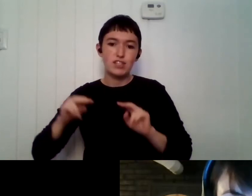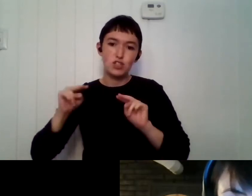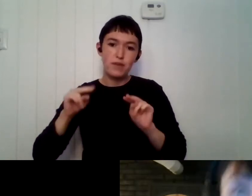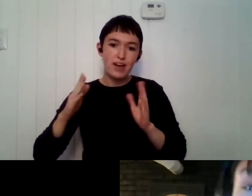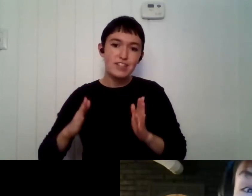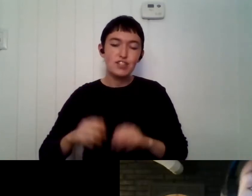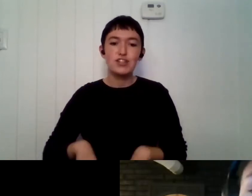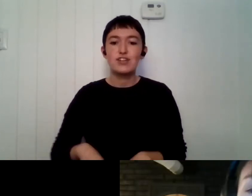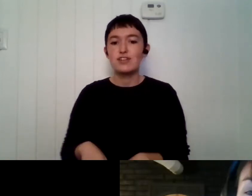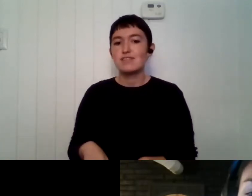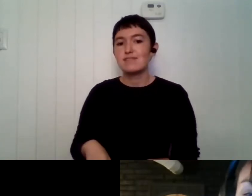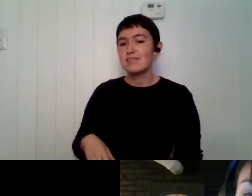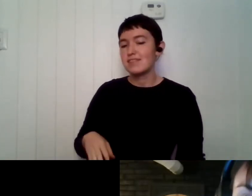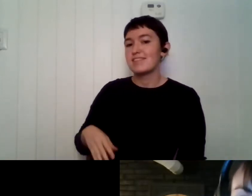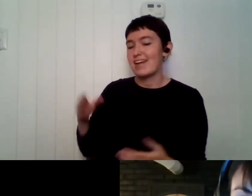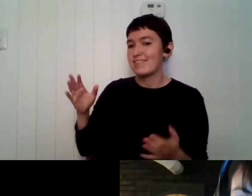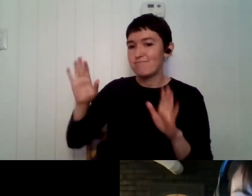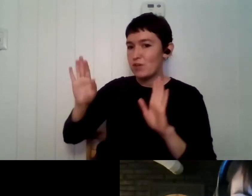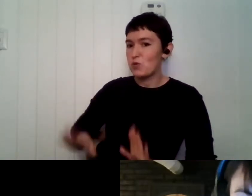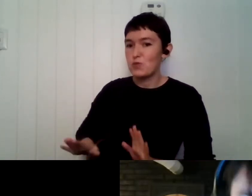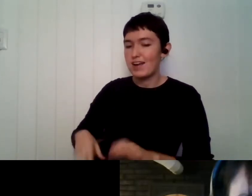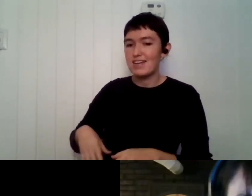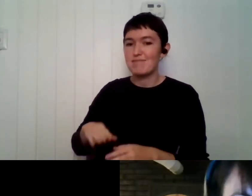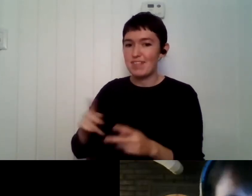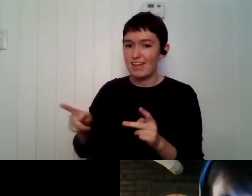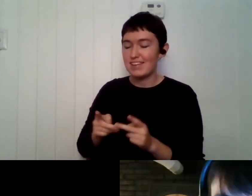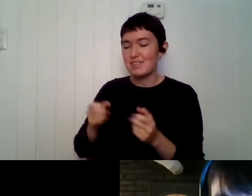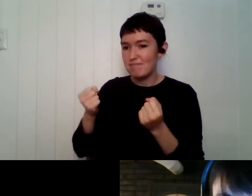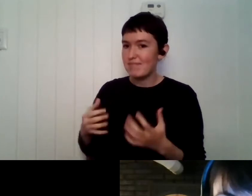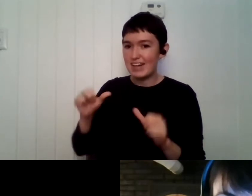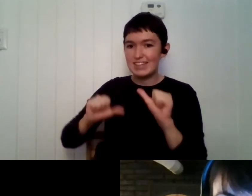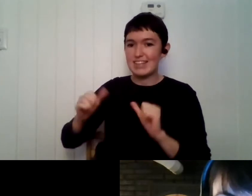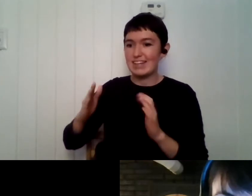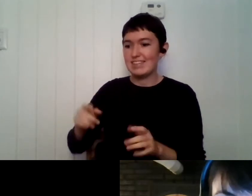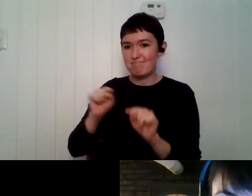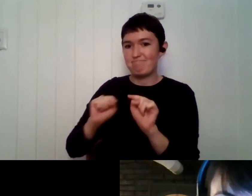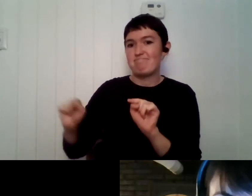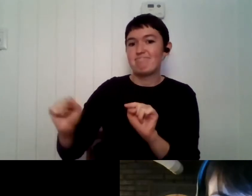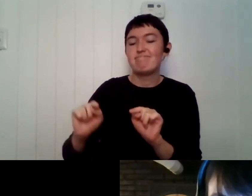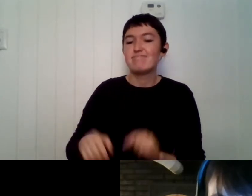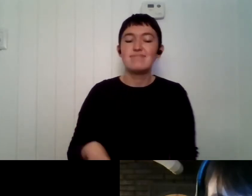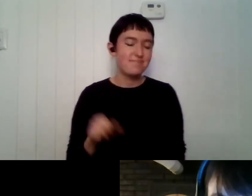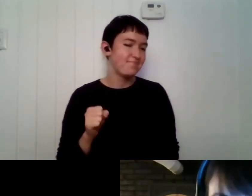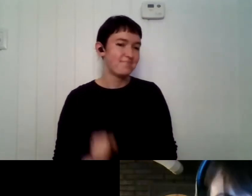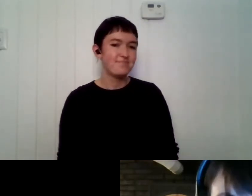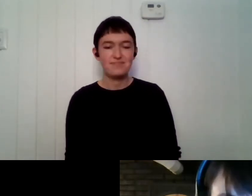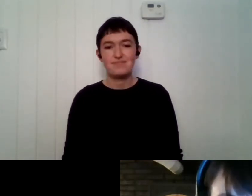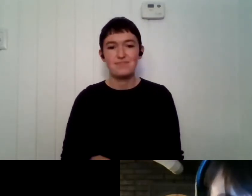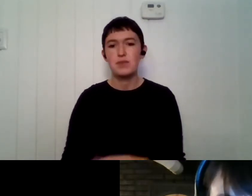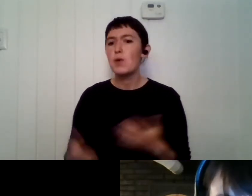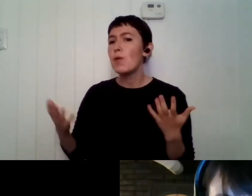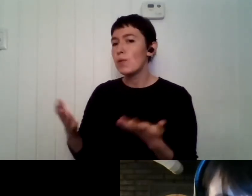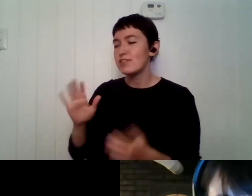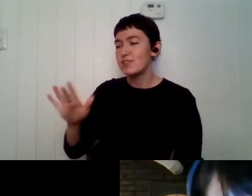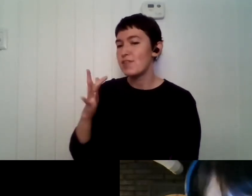fun town to do science. Yes, There's exactly. just scientists coming out of the woodwork. That's always really fun. All right, what is your favorite thing that you've